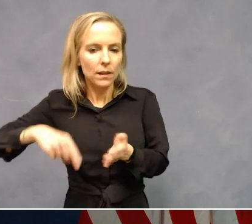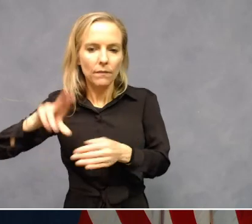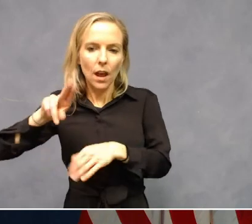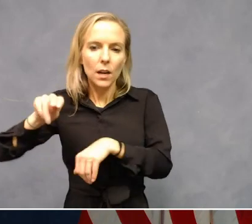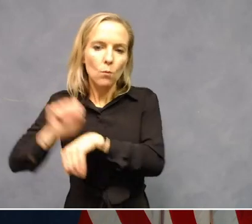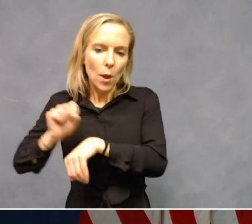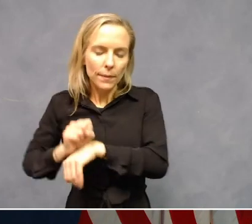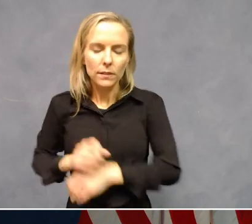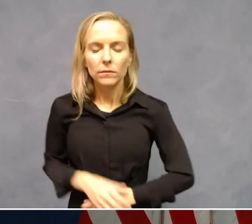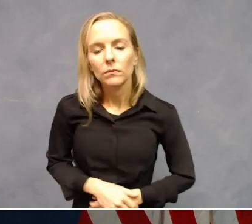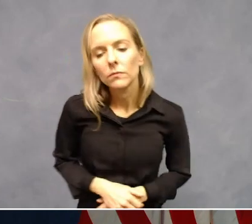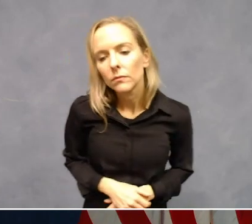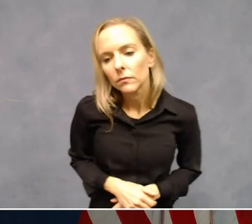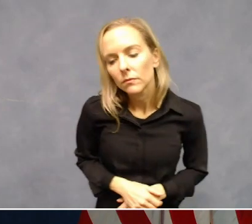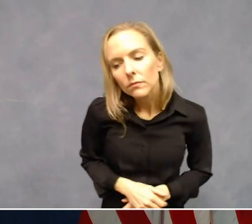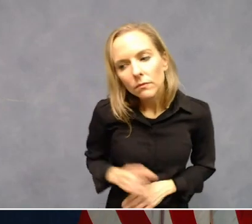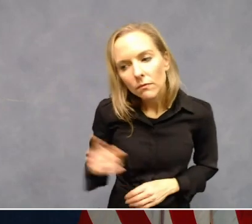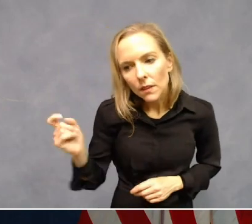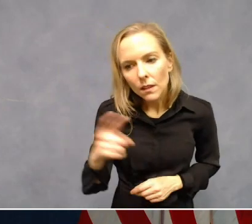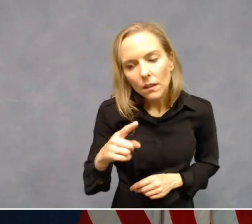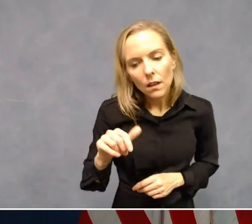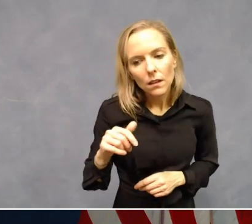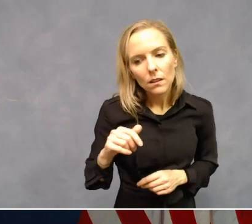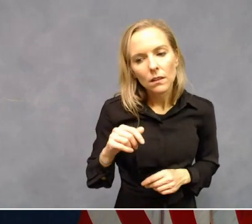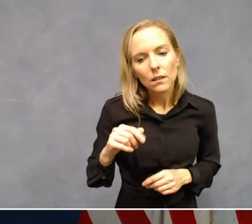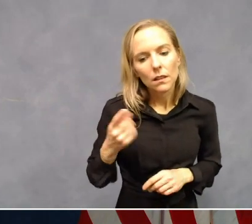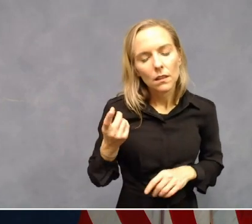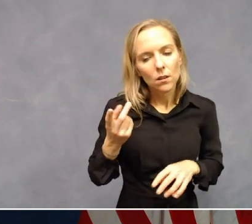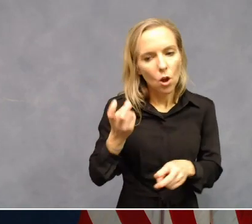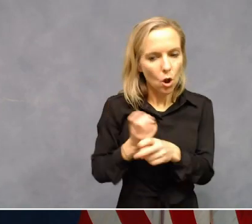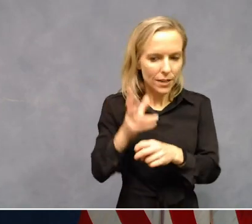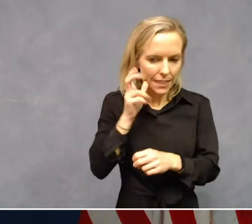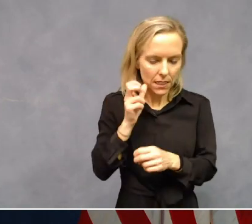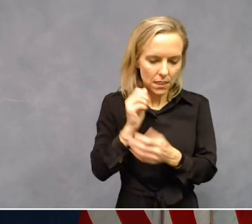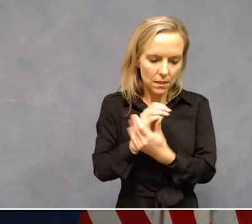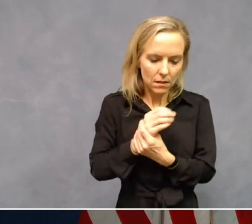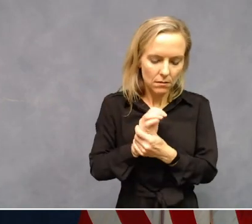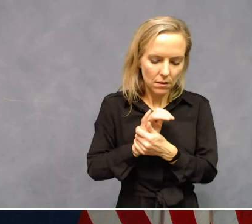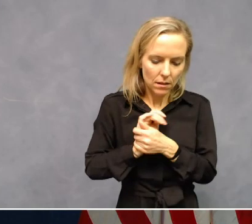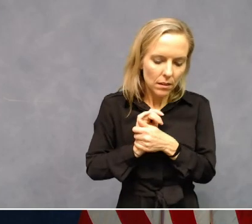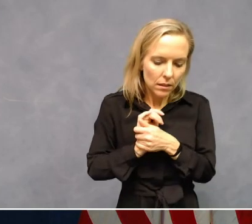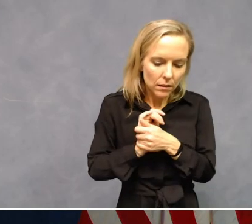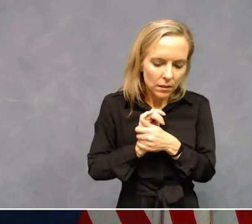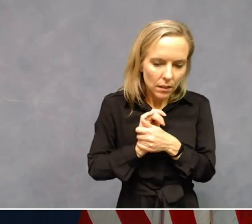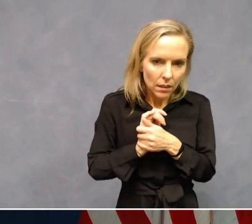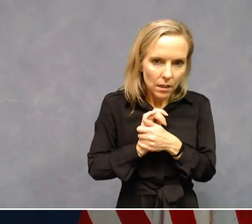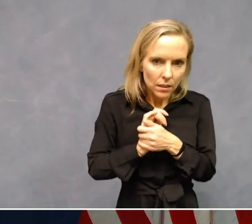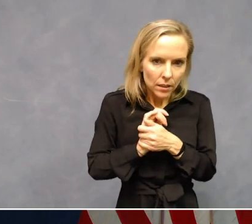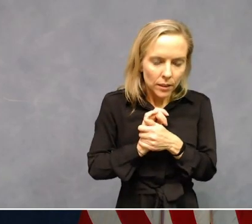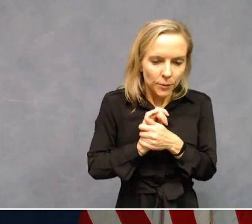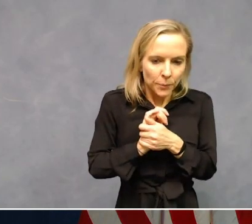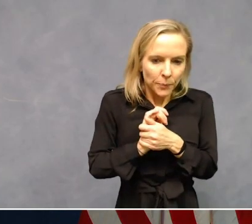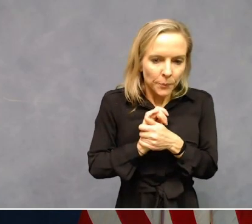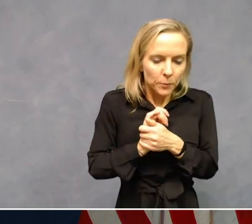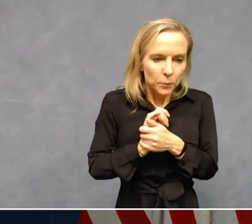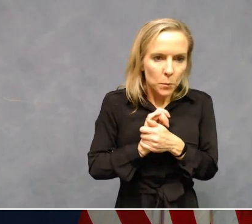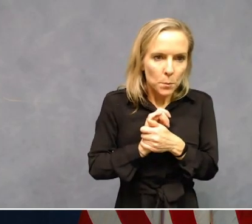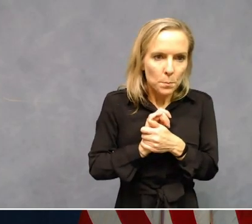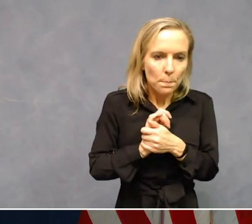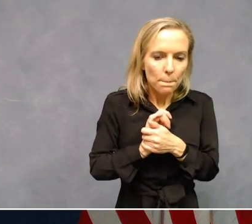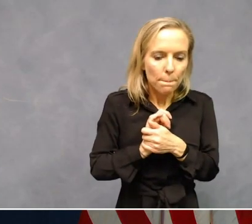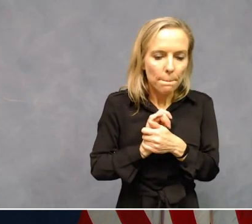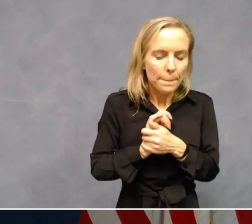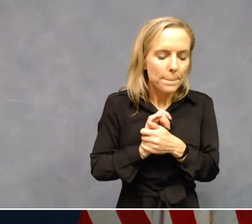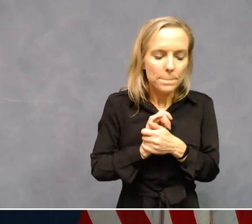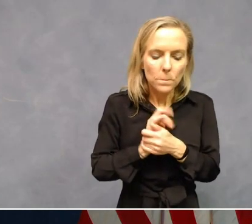Now it's primarily spread within communities, or because some of the states are still hot in other areas, it's still coming